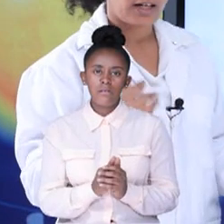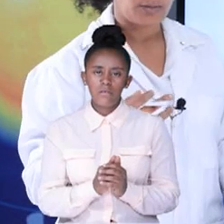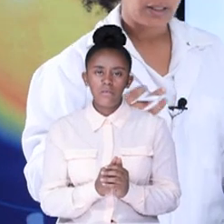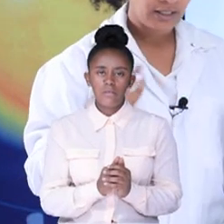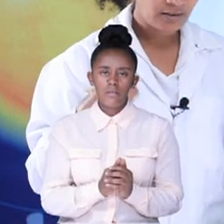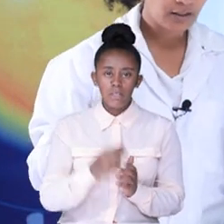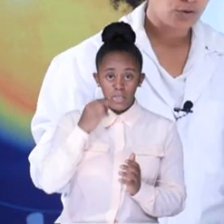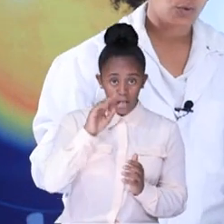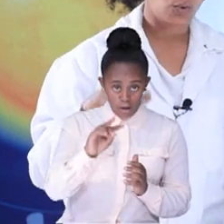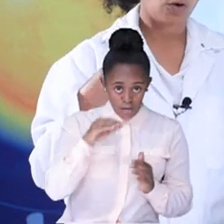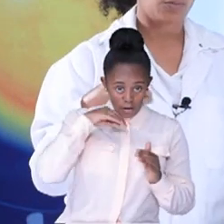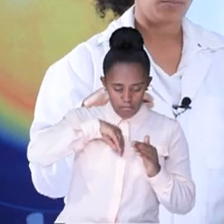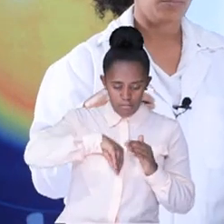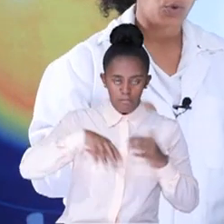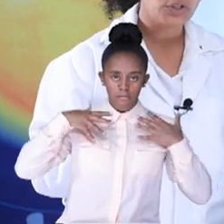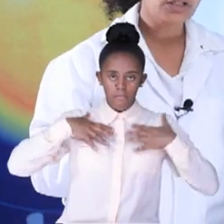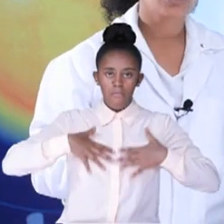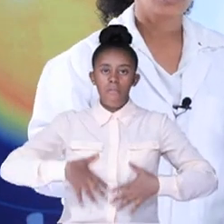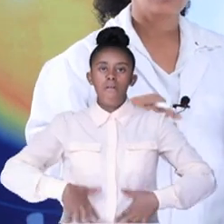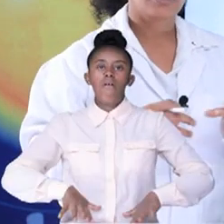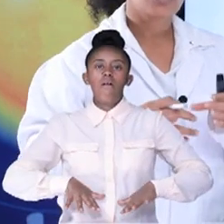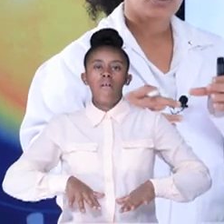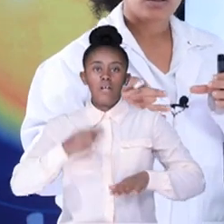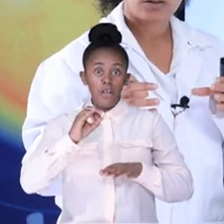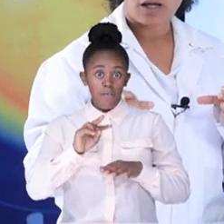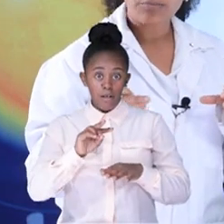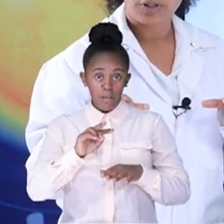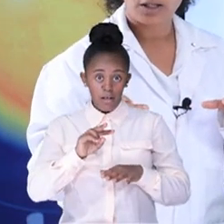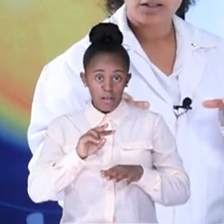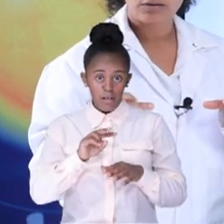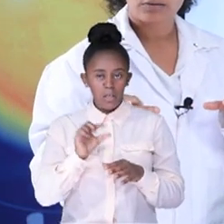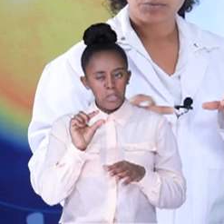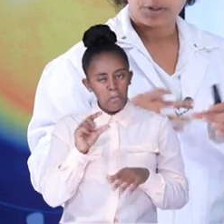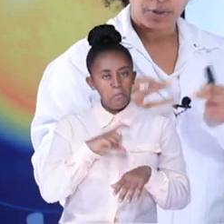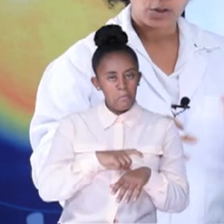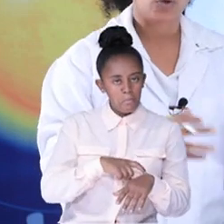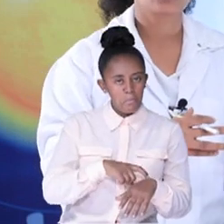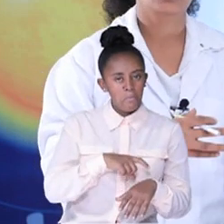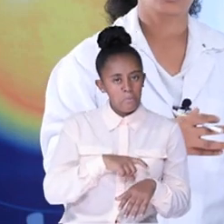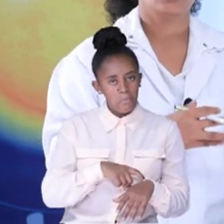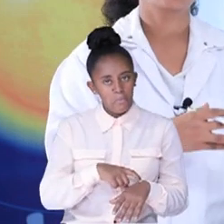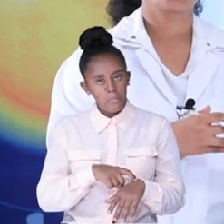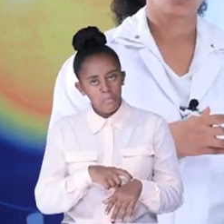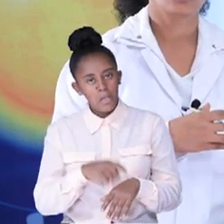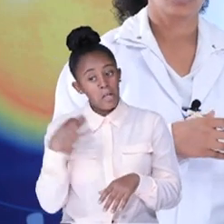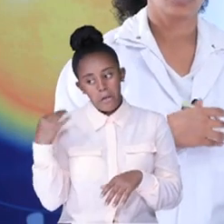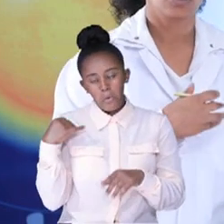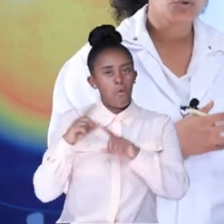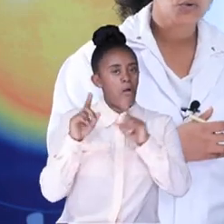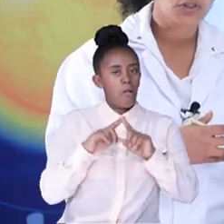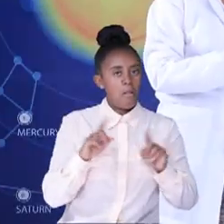after it has been entered to our body, it takes some period, depending on the